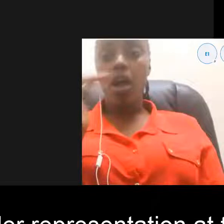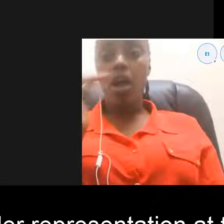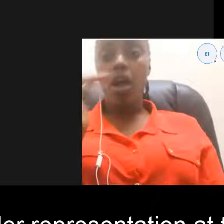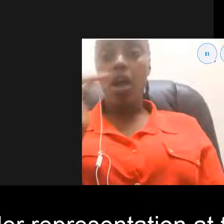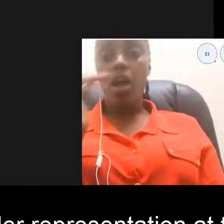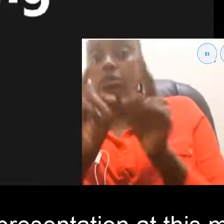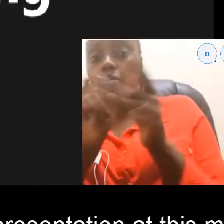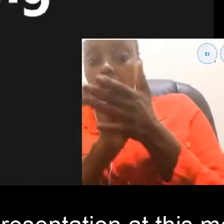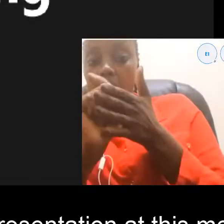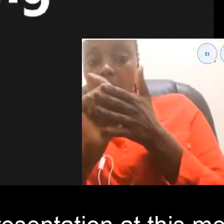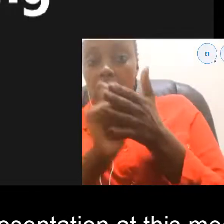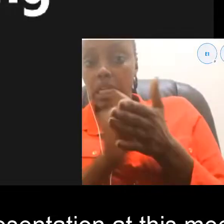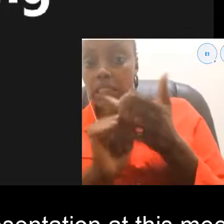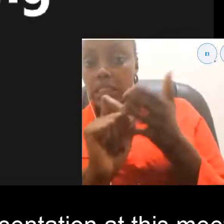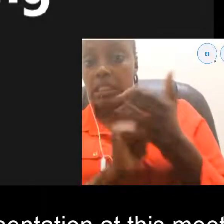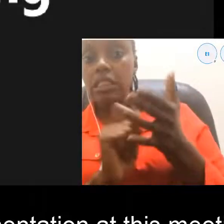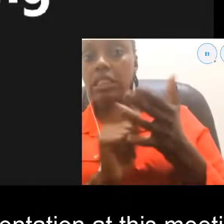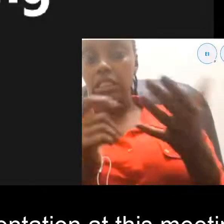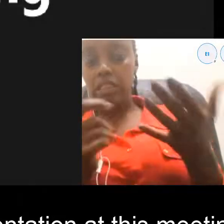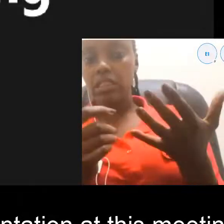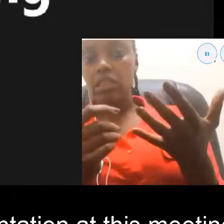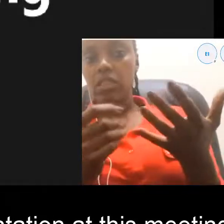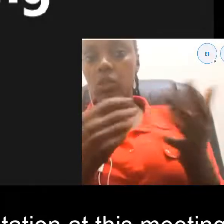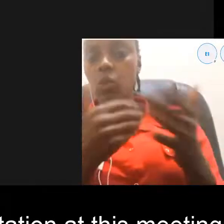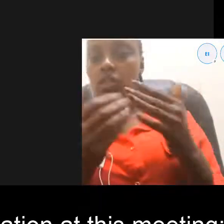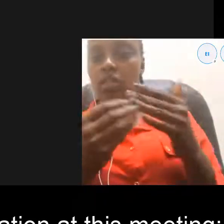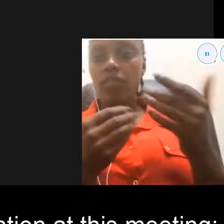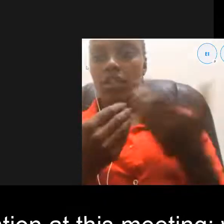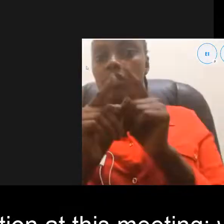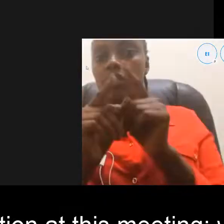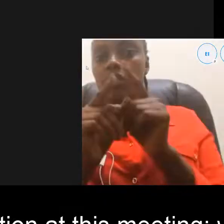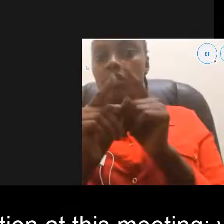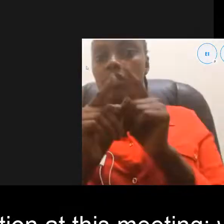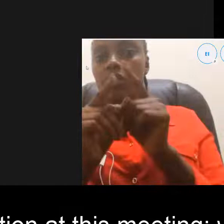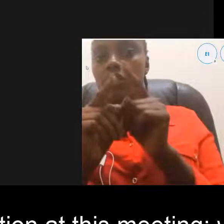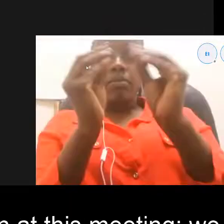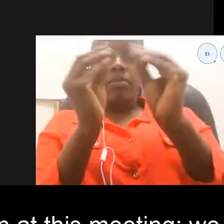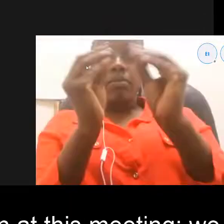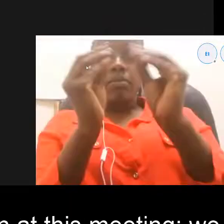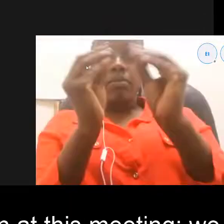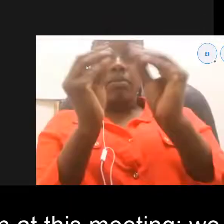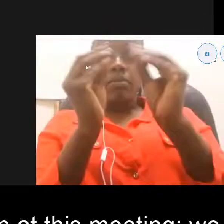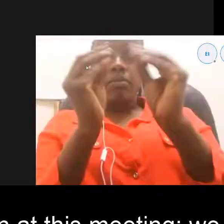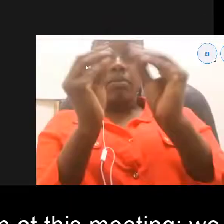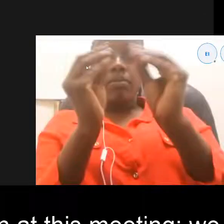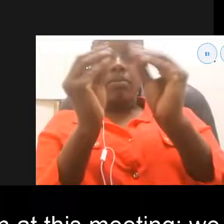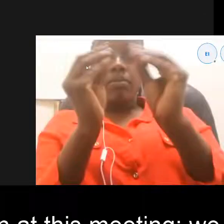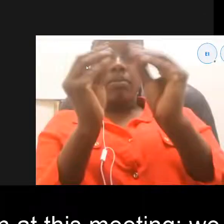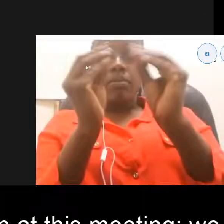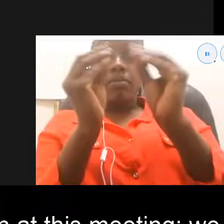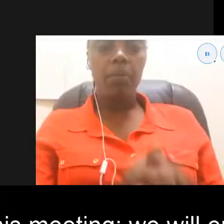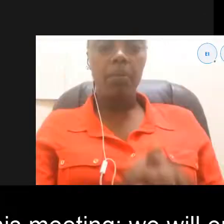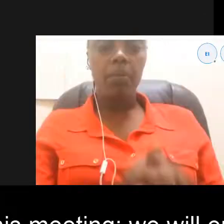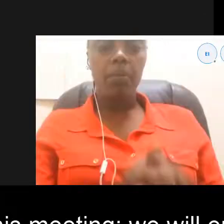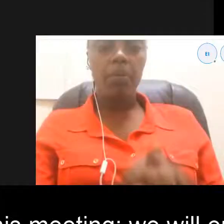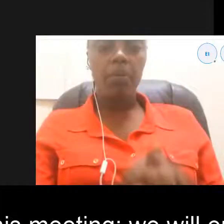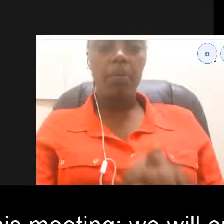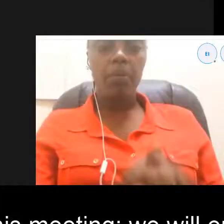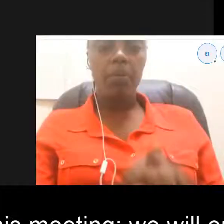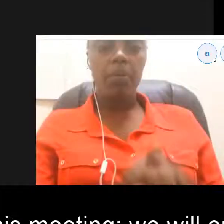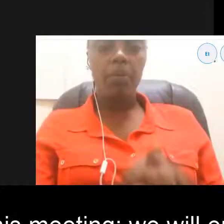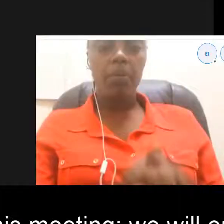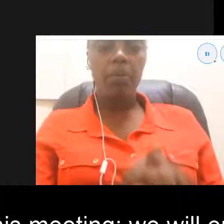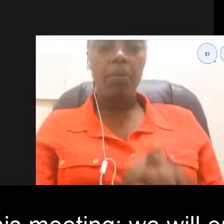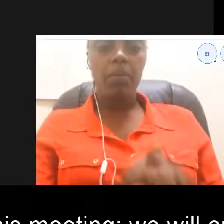notes of this convening. Anita, I was not able to listen to him.